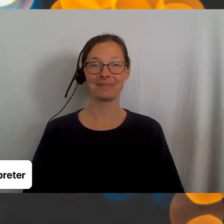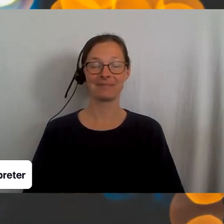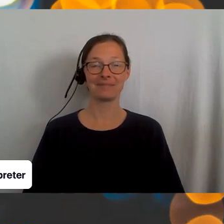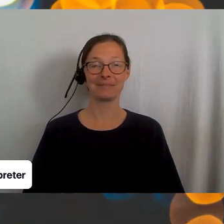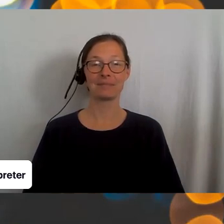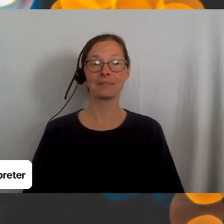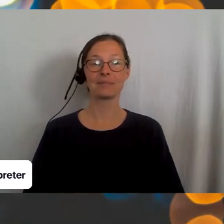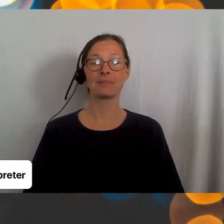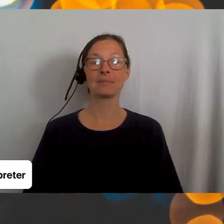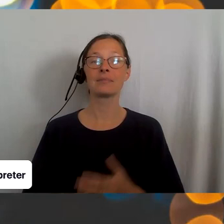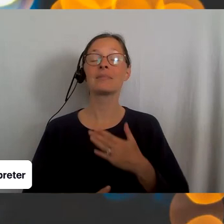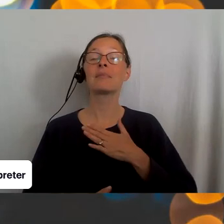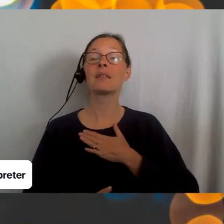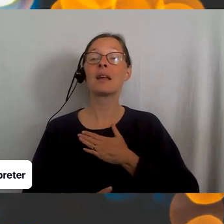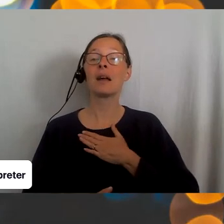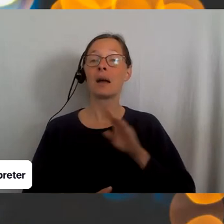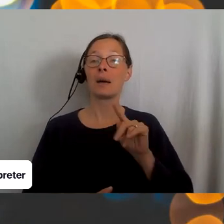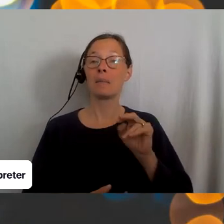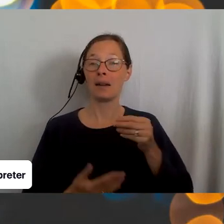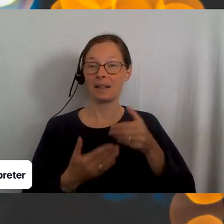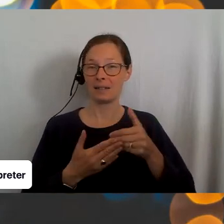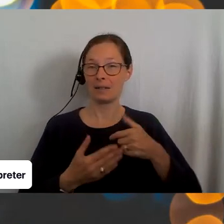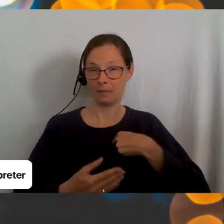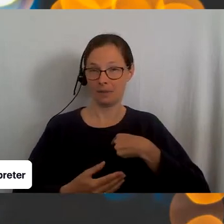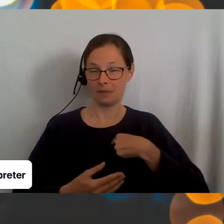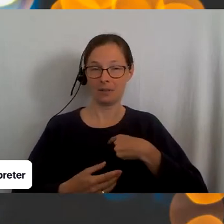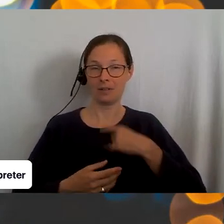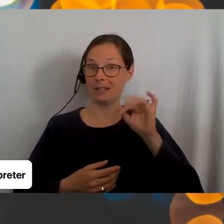I put the button on the side towards me because otherwise it hits my fingers.